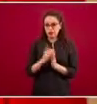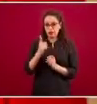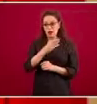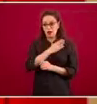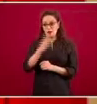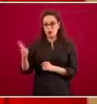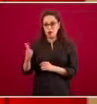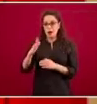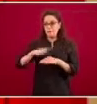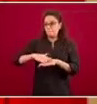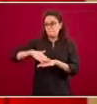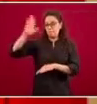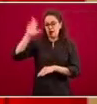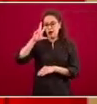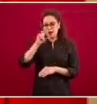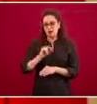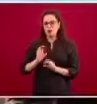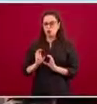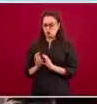5.1%.